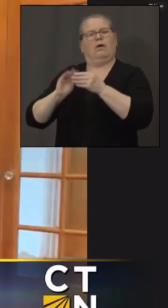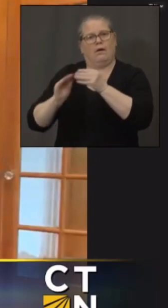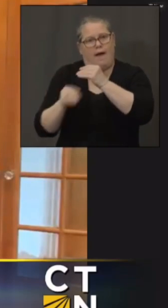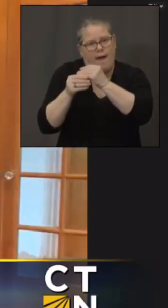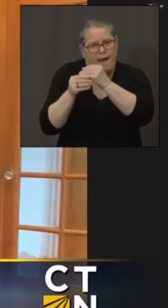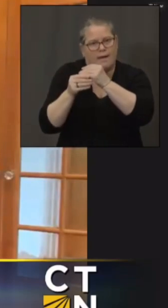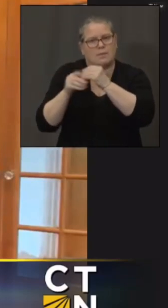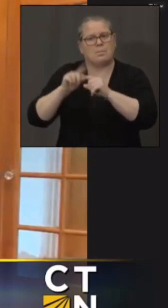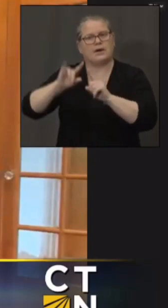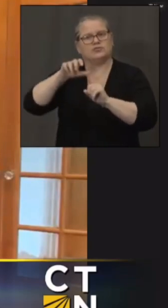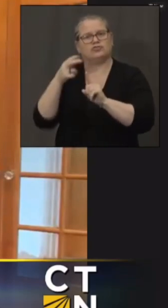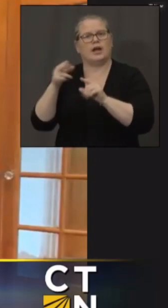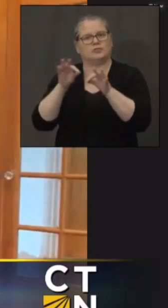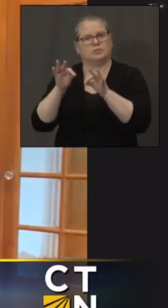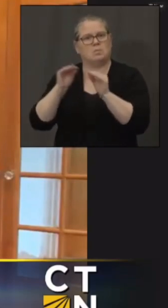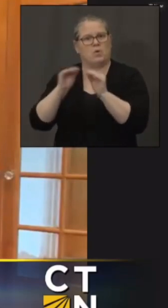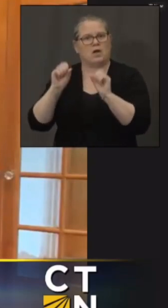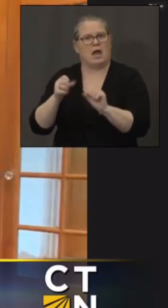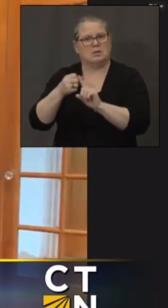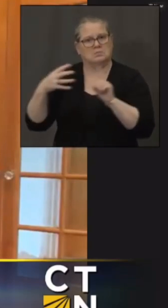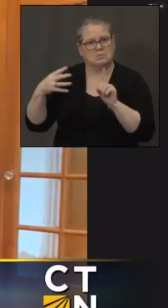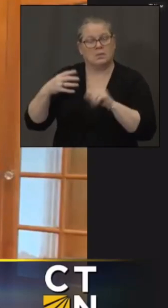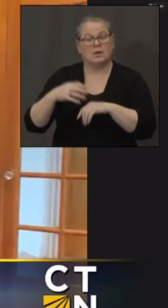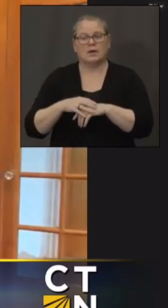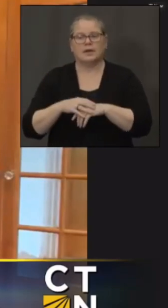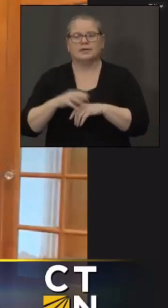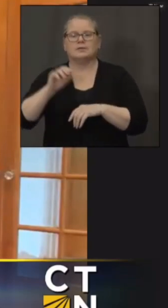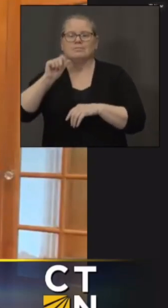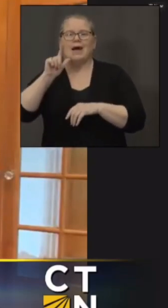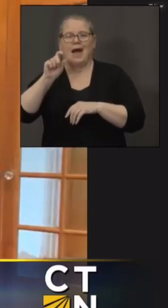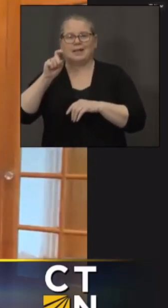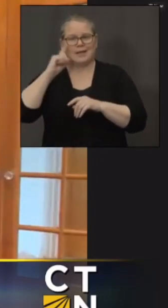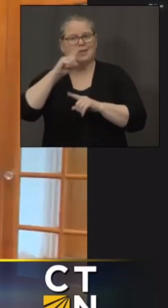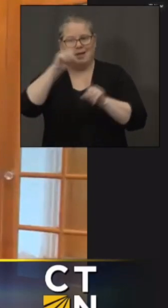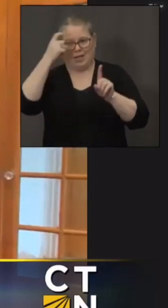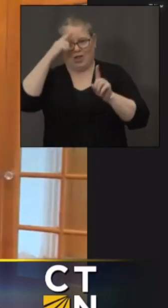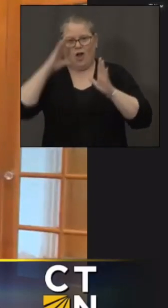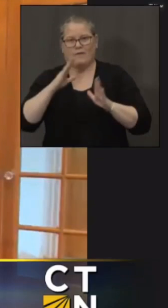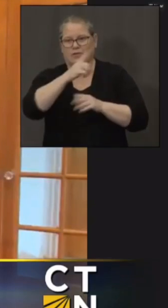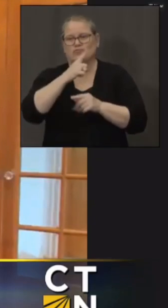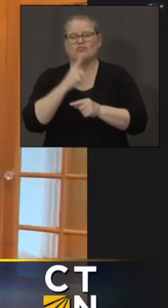There's nothing unique to point to there. As you know, there's often the deaths are